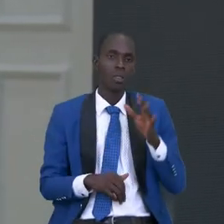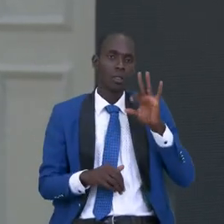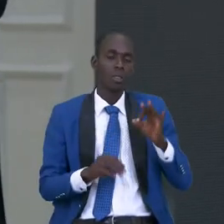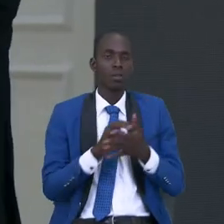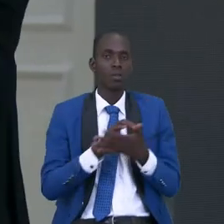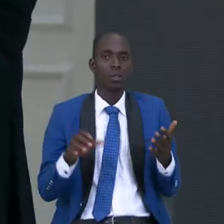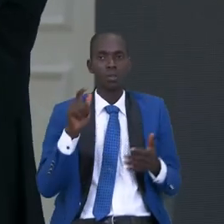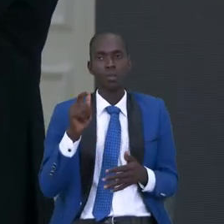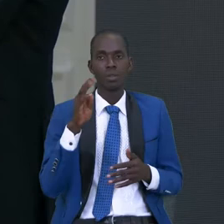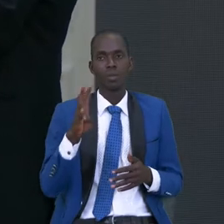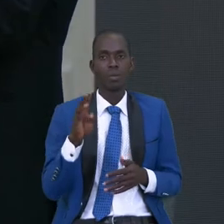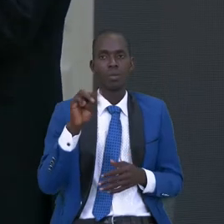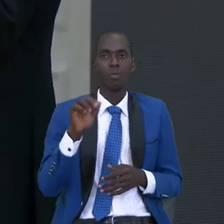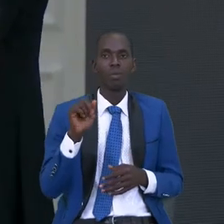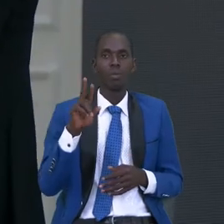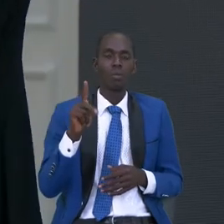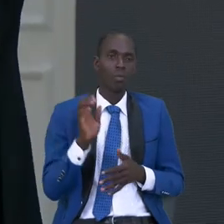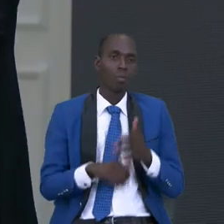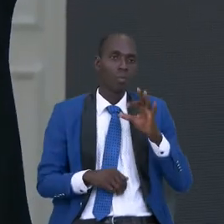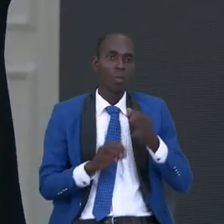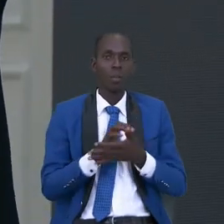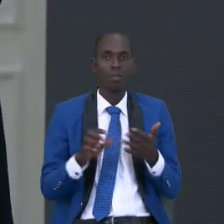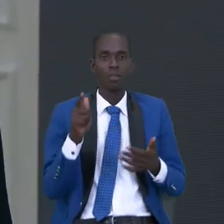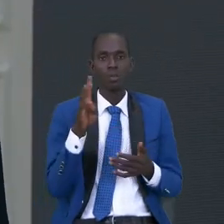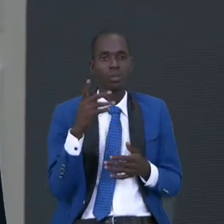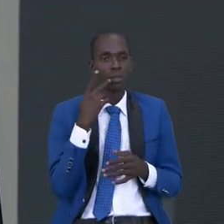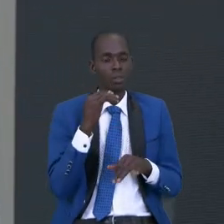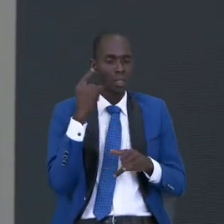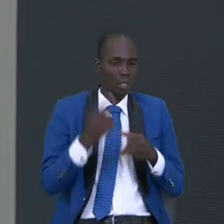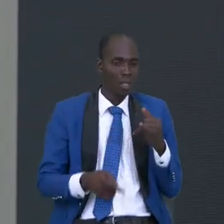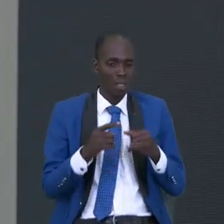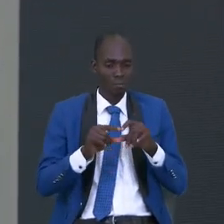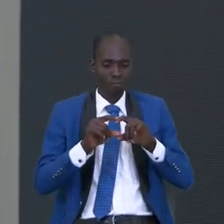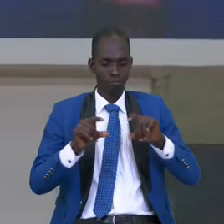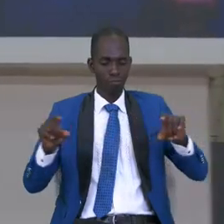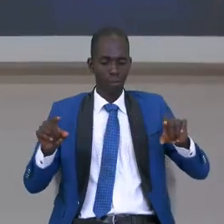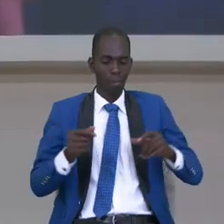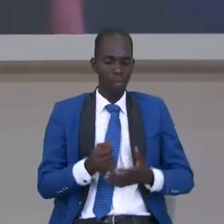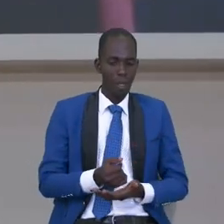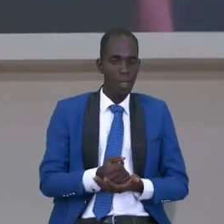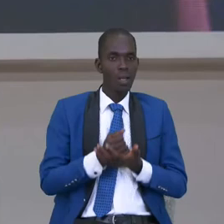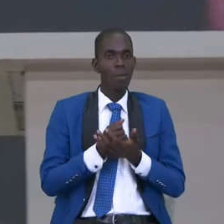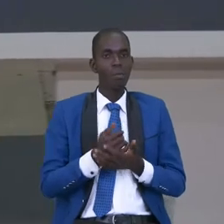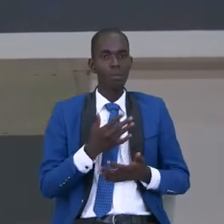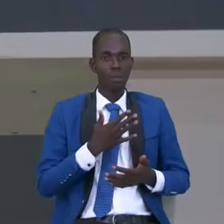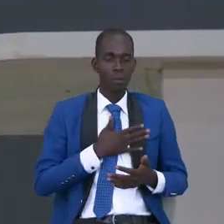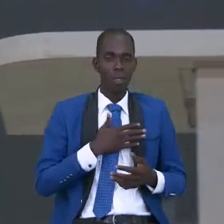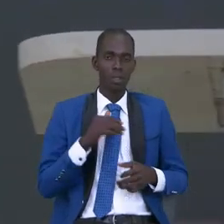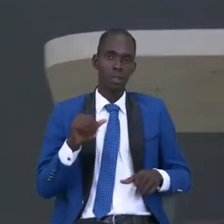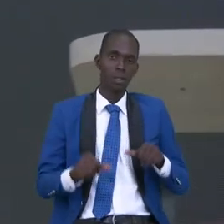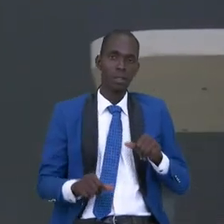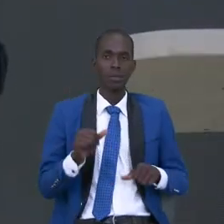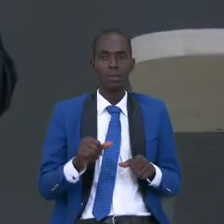last line. Help thou mine unbelief. What